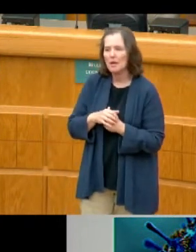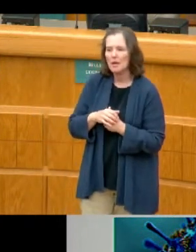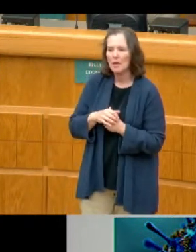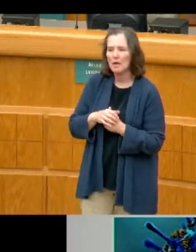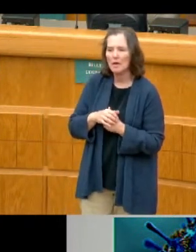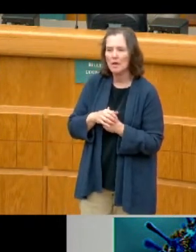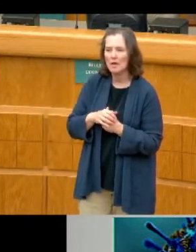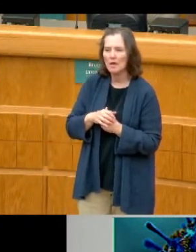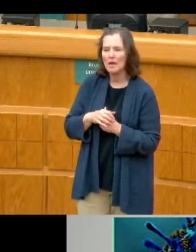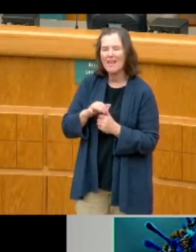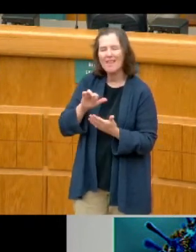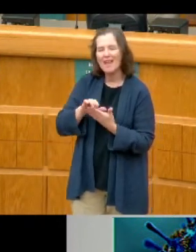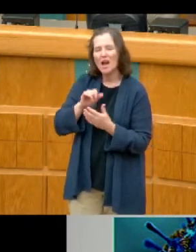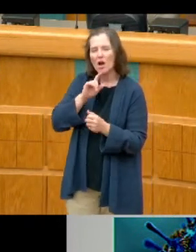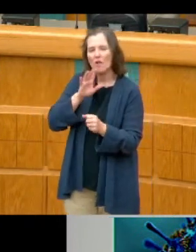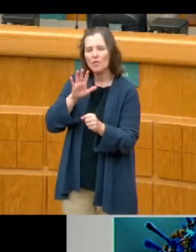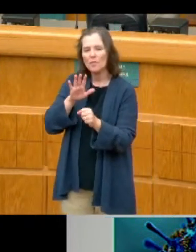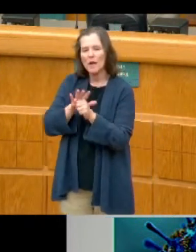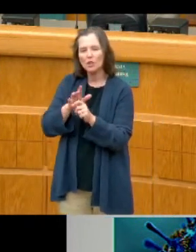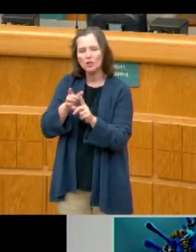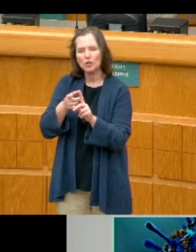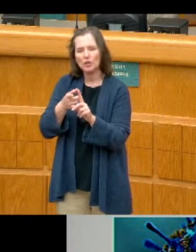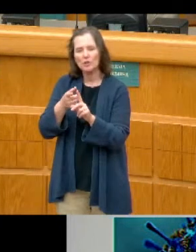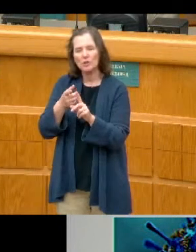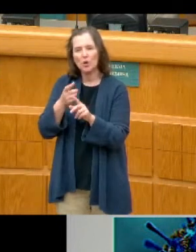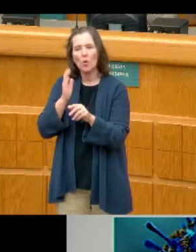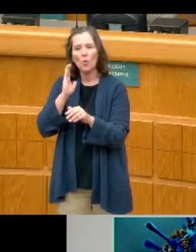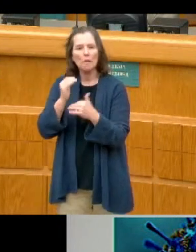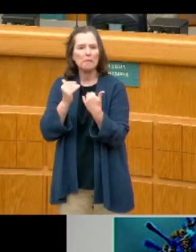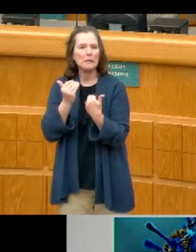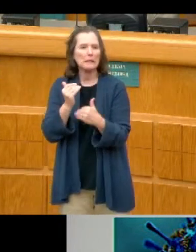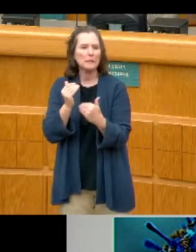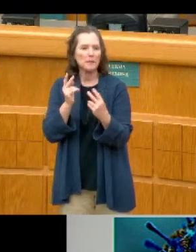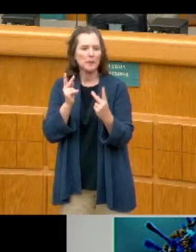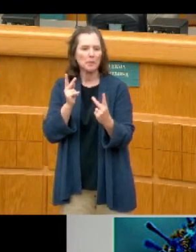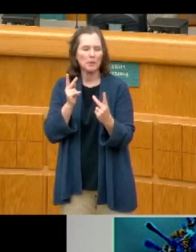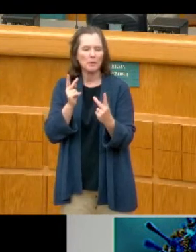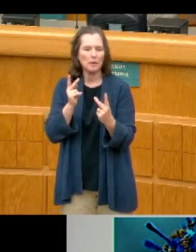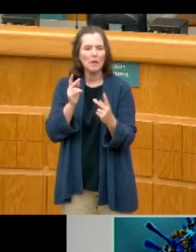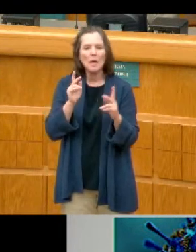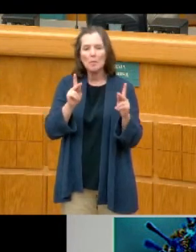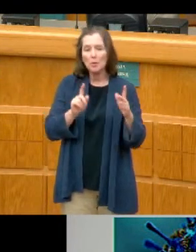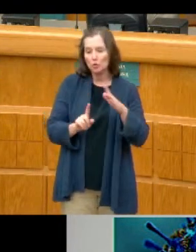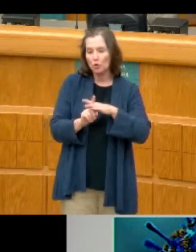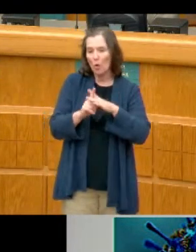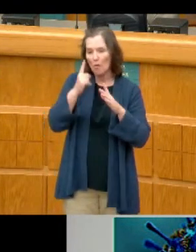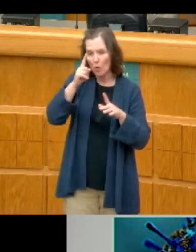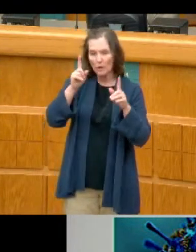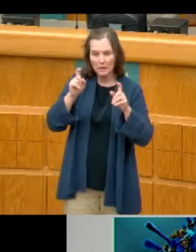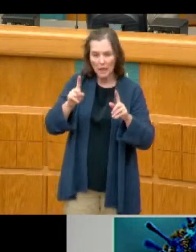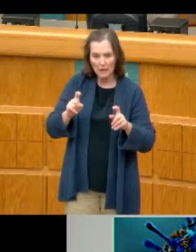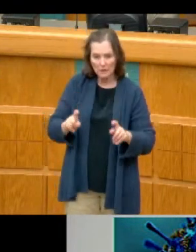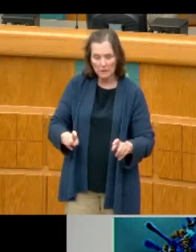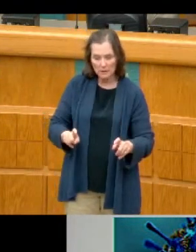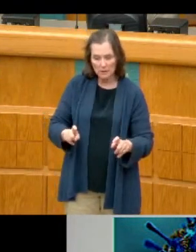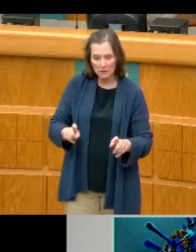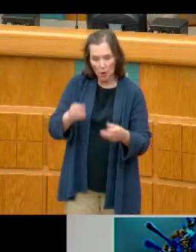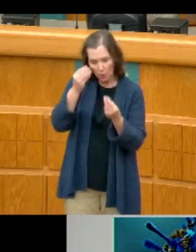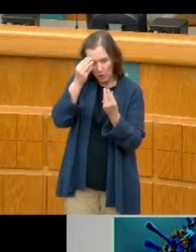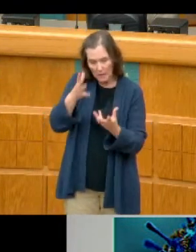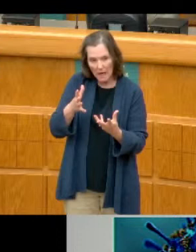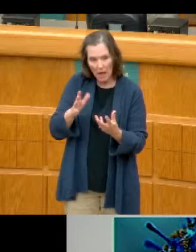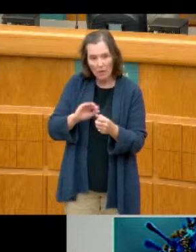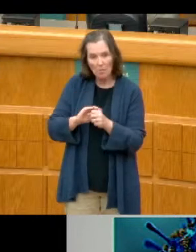limits us because when people come in to get tested, they get tested, and so when we tell them they're positive, we tell them they're positive